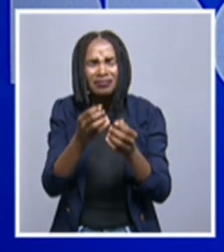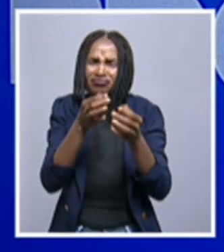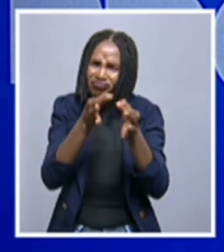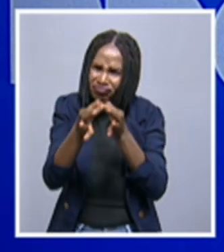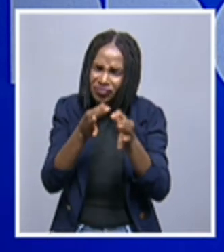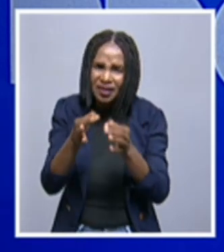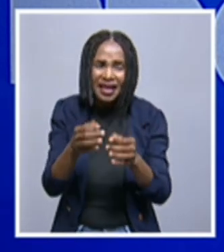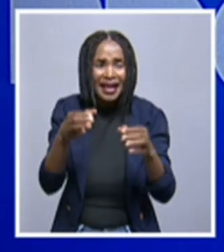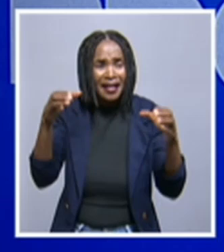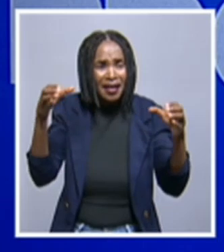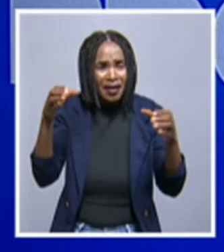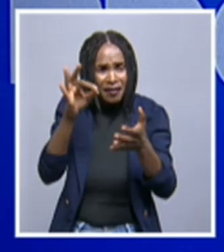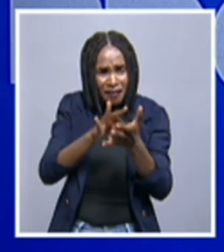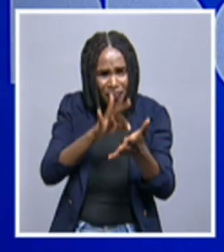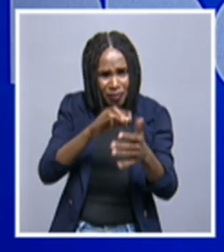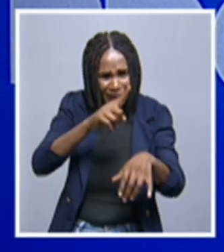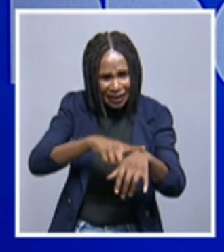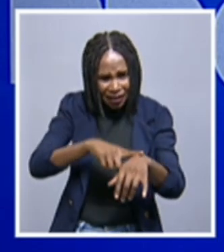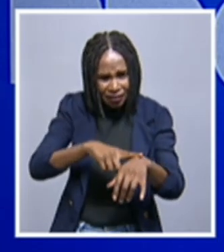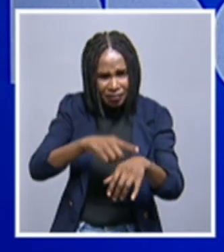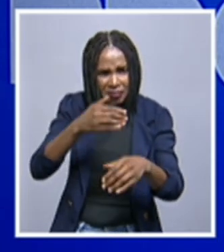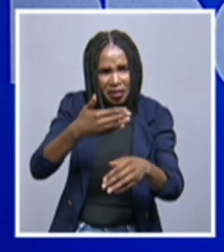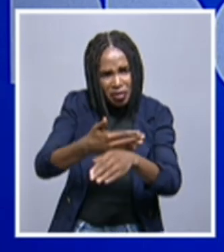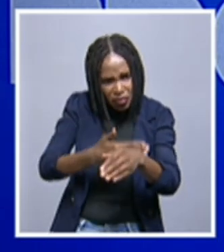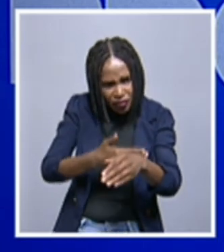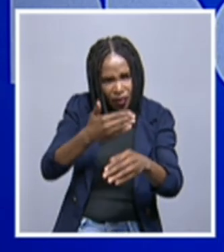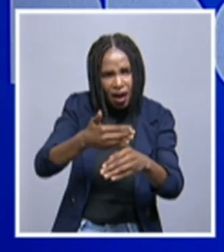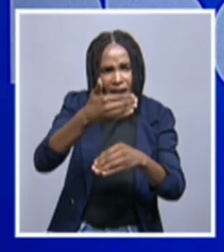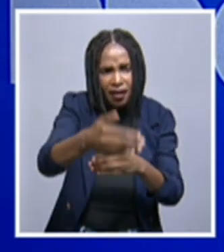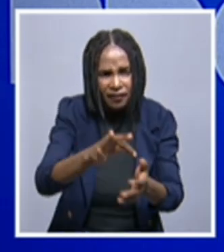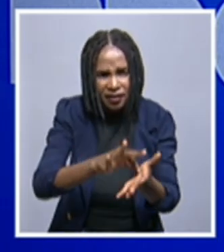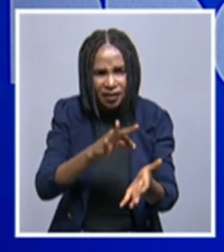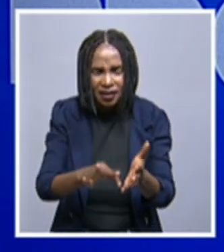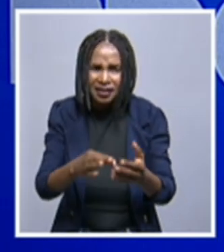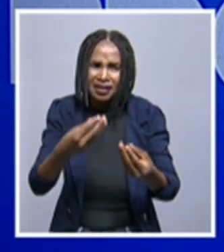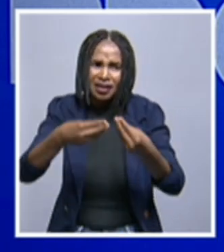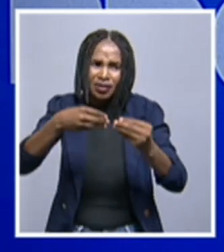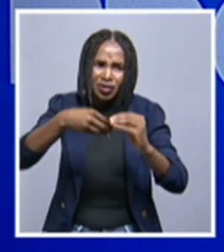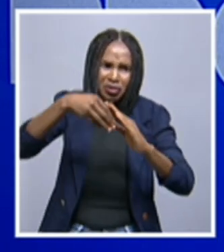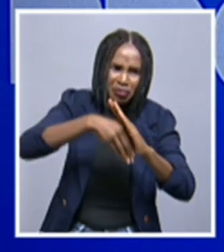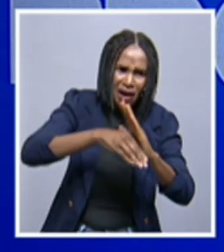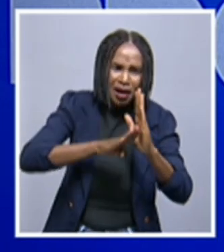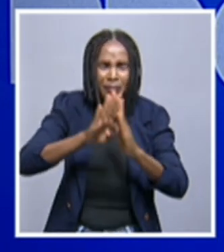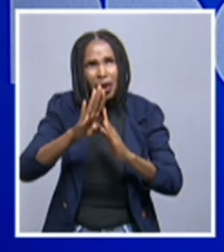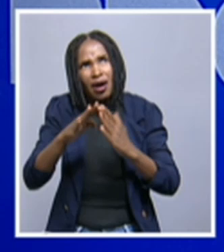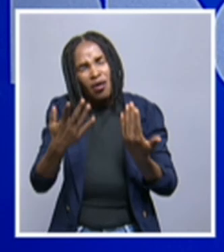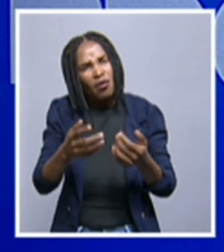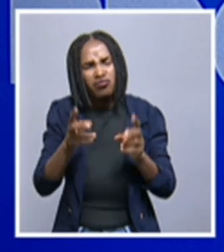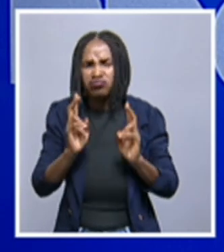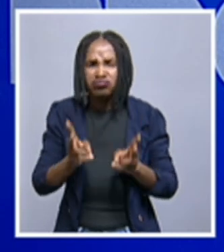how campaigns before elections and after elections affect the economy, particularly ours, as Namibia is set to go to the polls on the